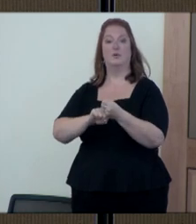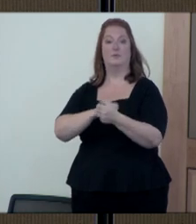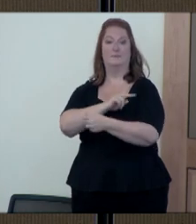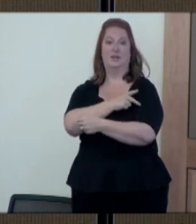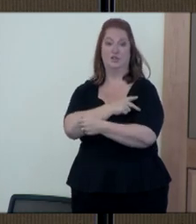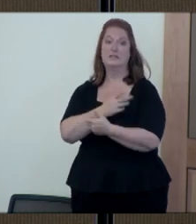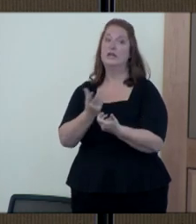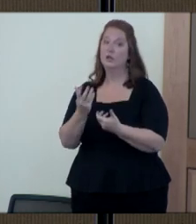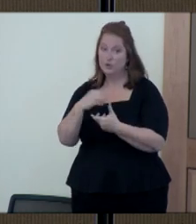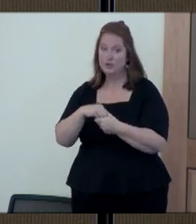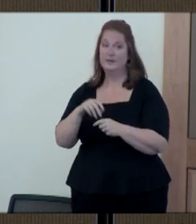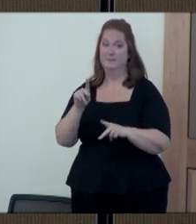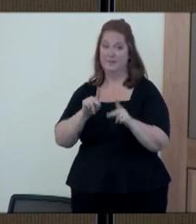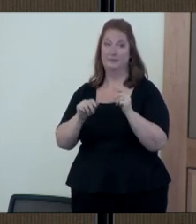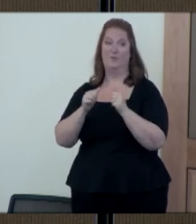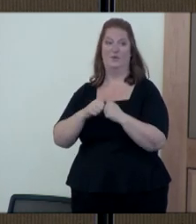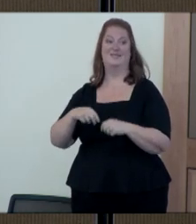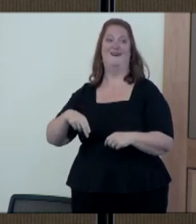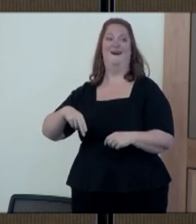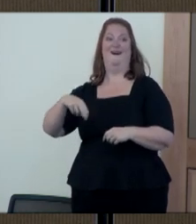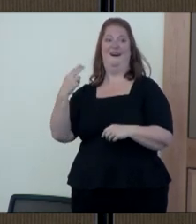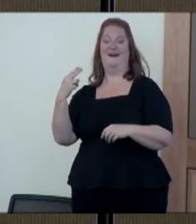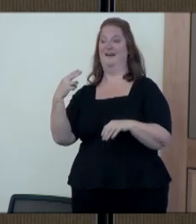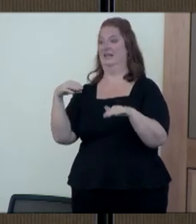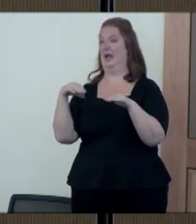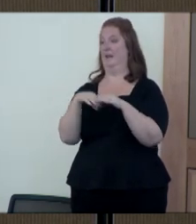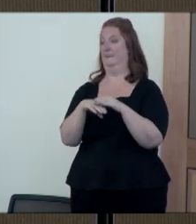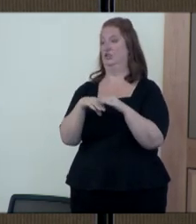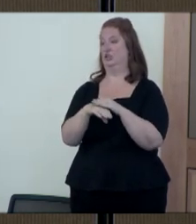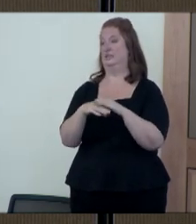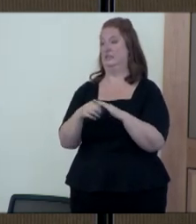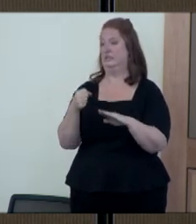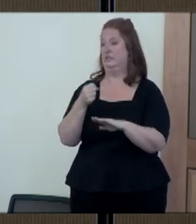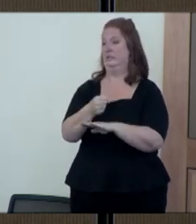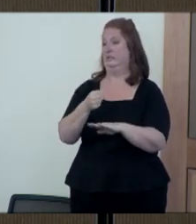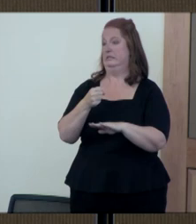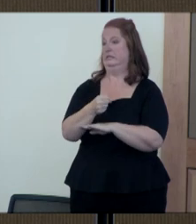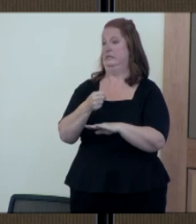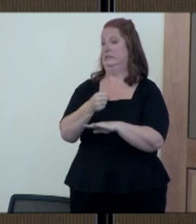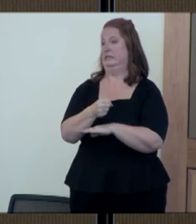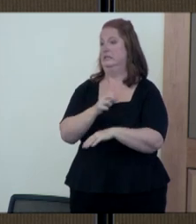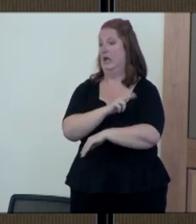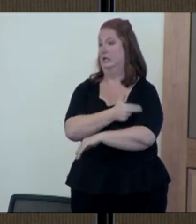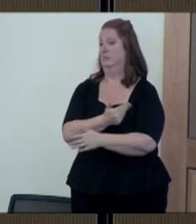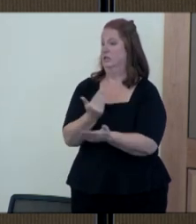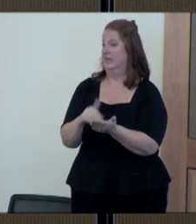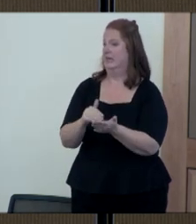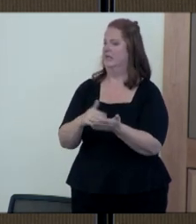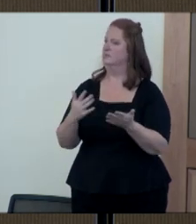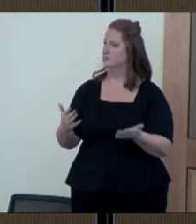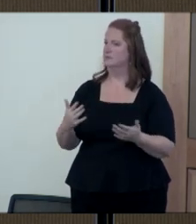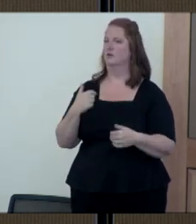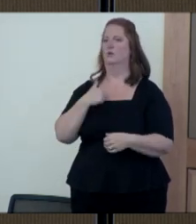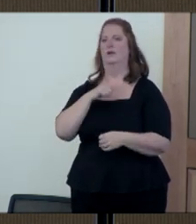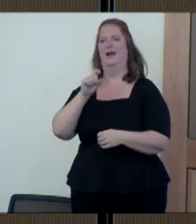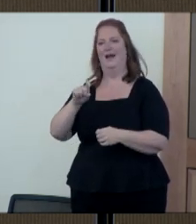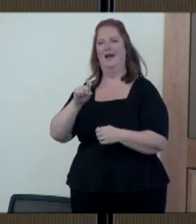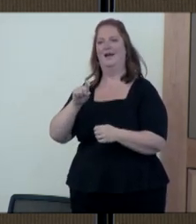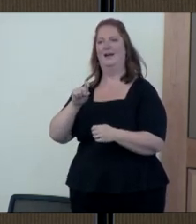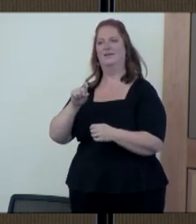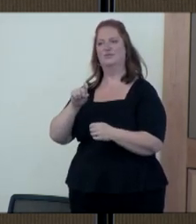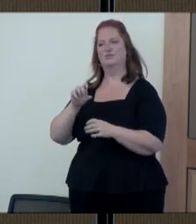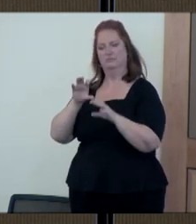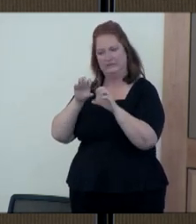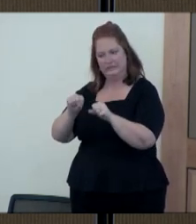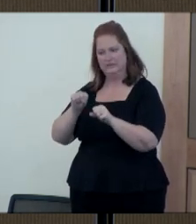especially those who have high readmission rates. They keep coming back to the hospital. And we've got to do this by tackling issues that